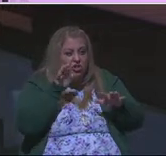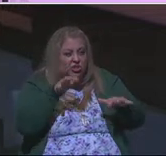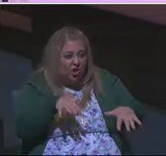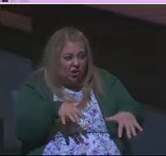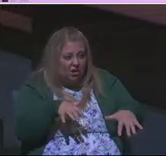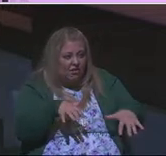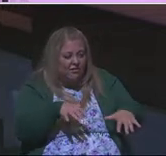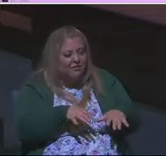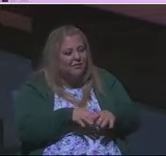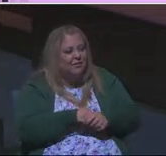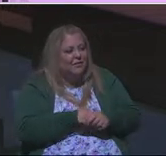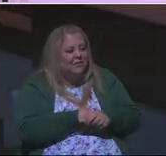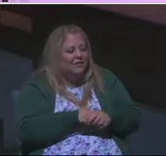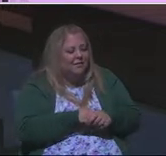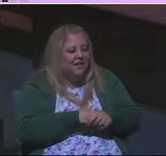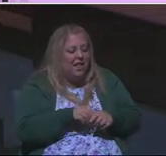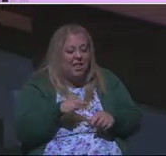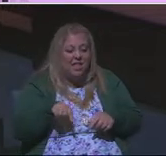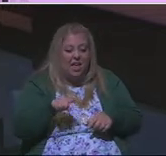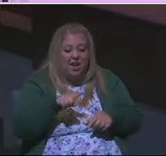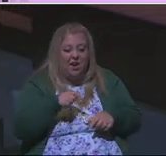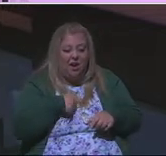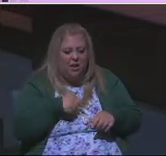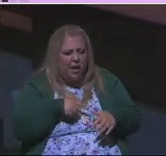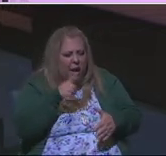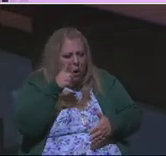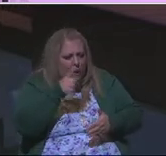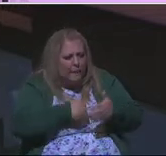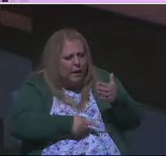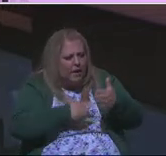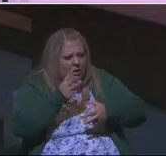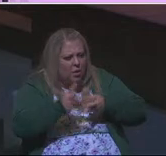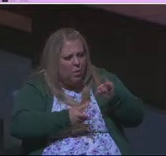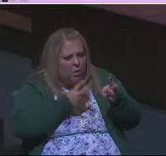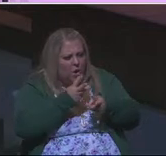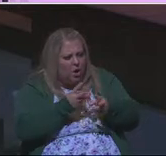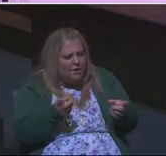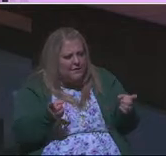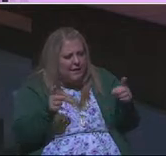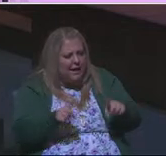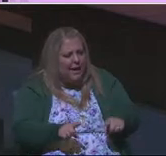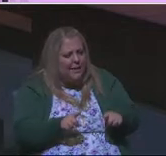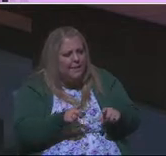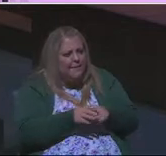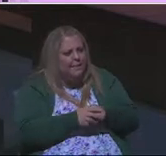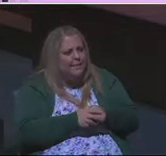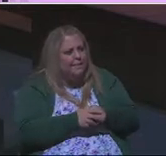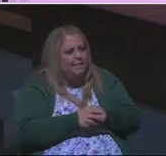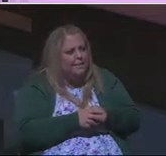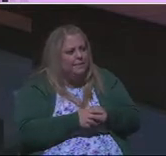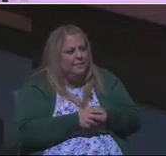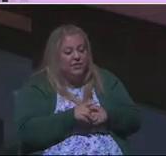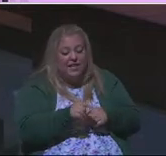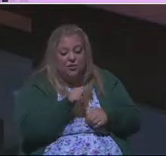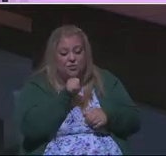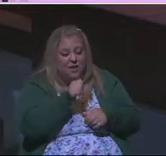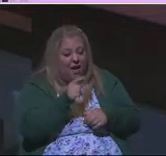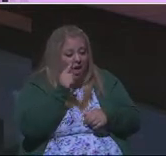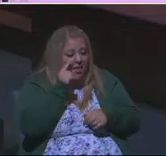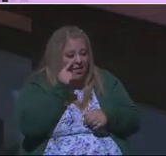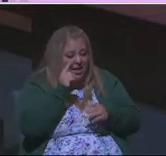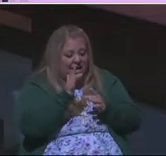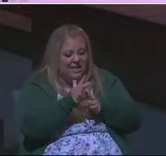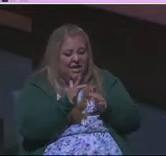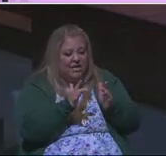means. They are, what in the world is going on? Now, they do not think that Jesus